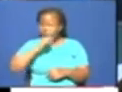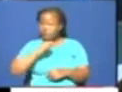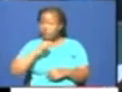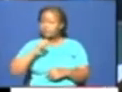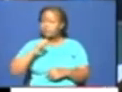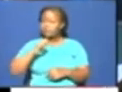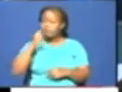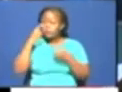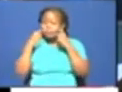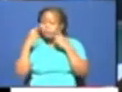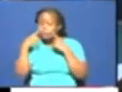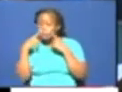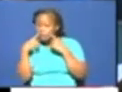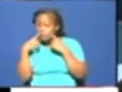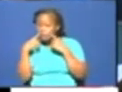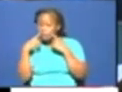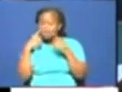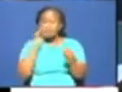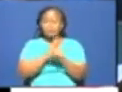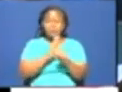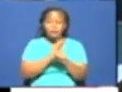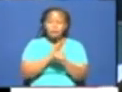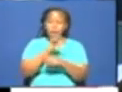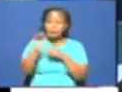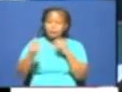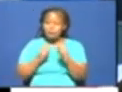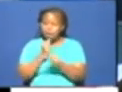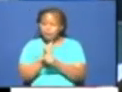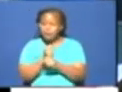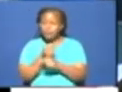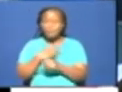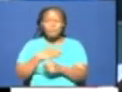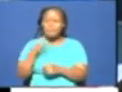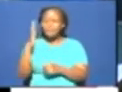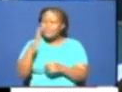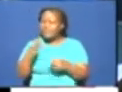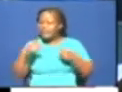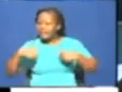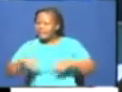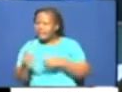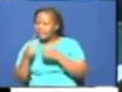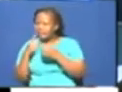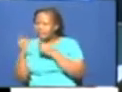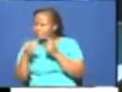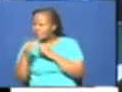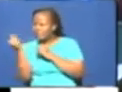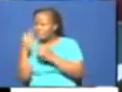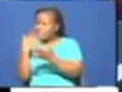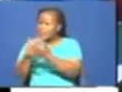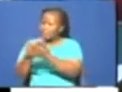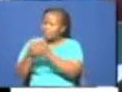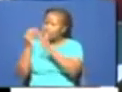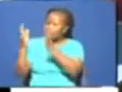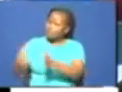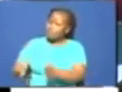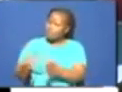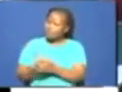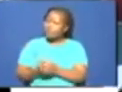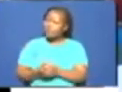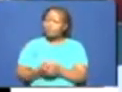For years, I was not allowed to speak with other inmates. In